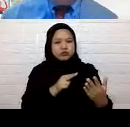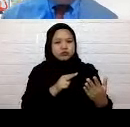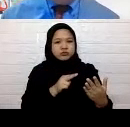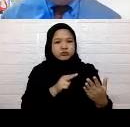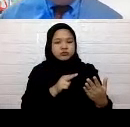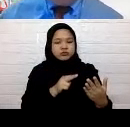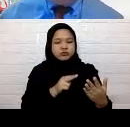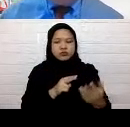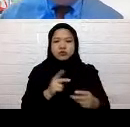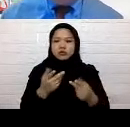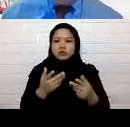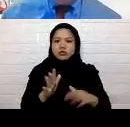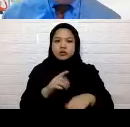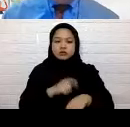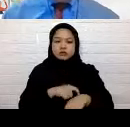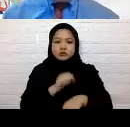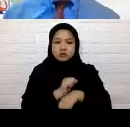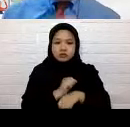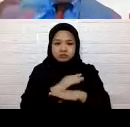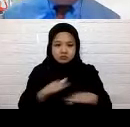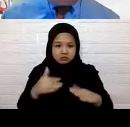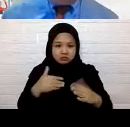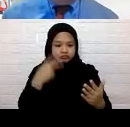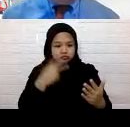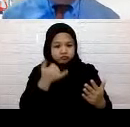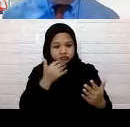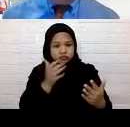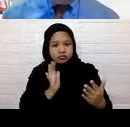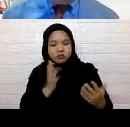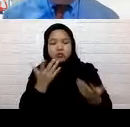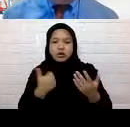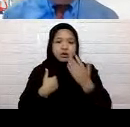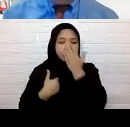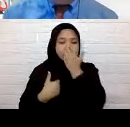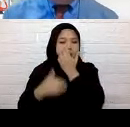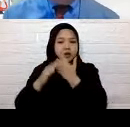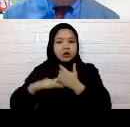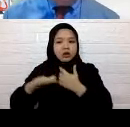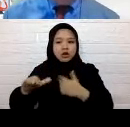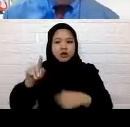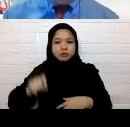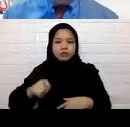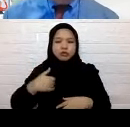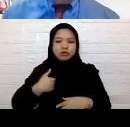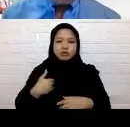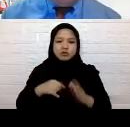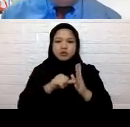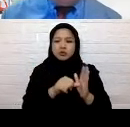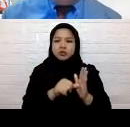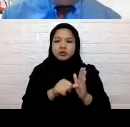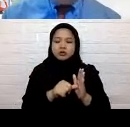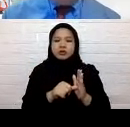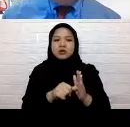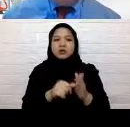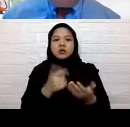or a parent who is in crisis? The boundaries of our relationship change. You might